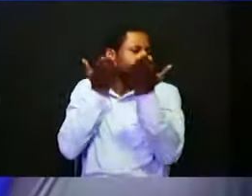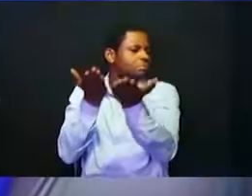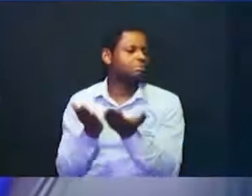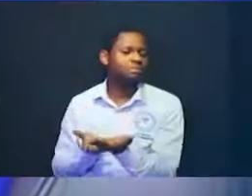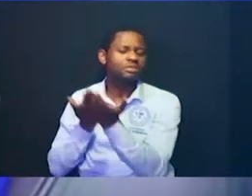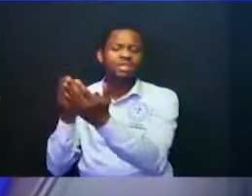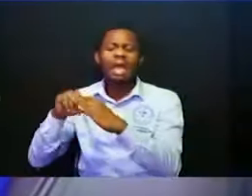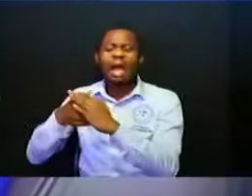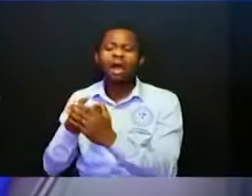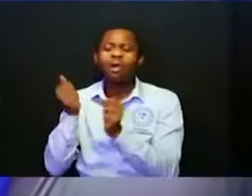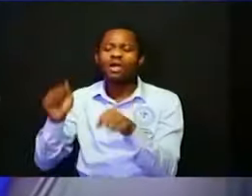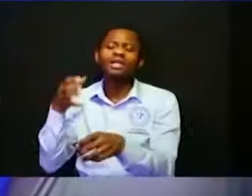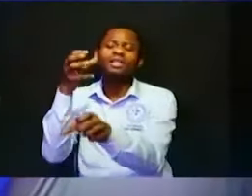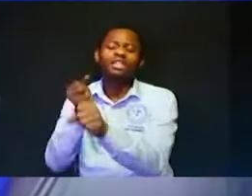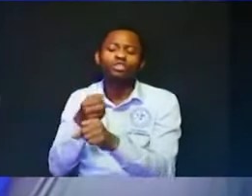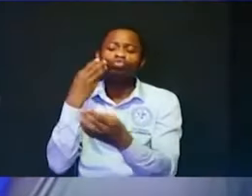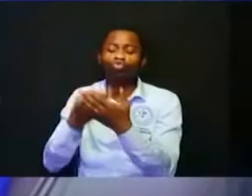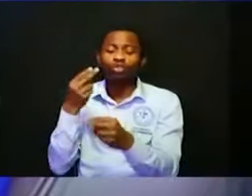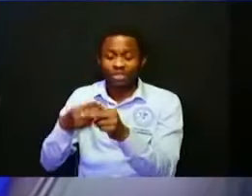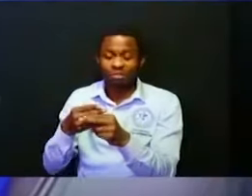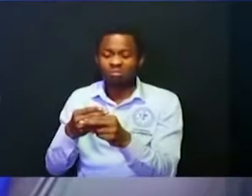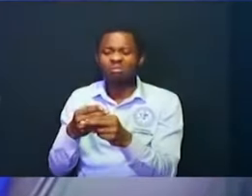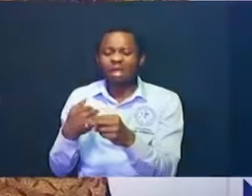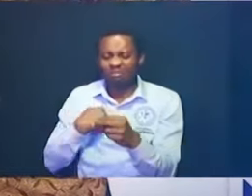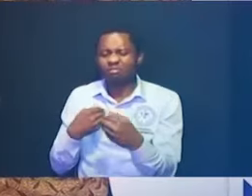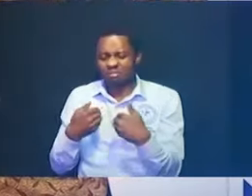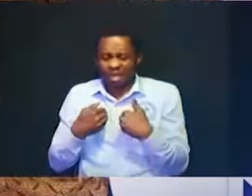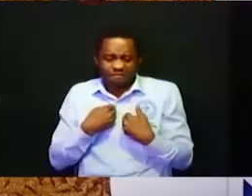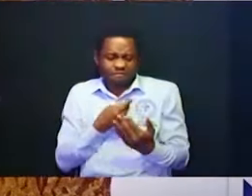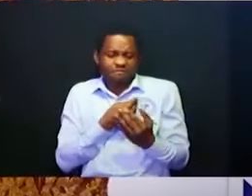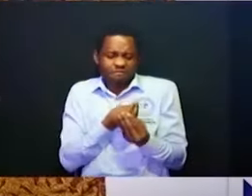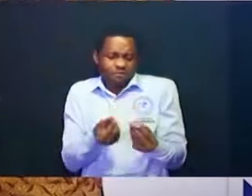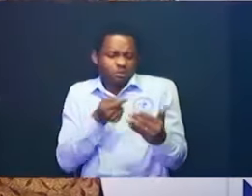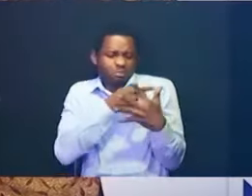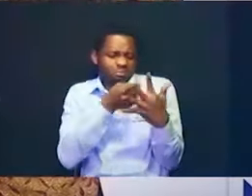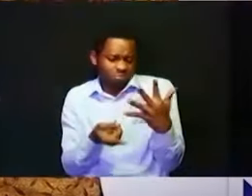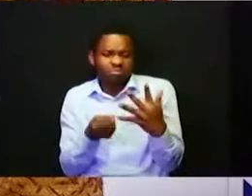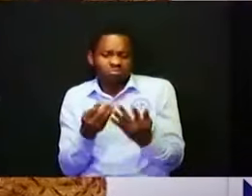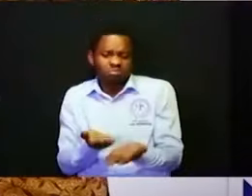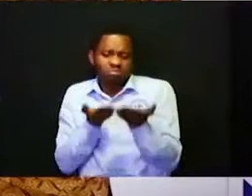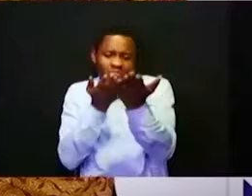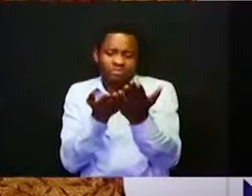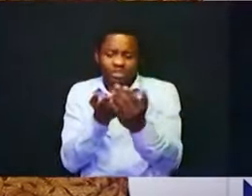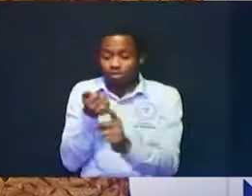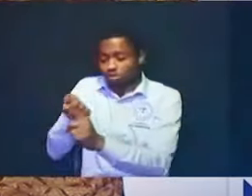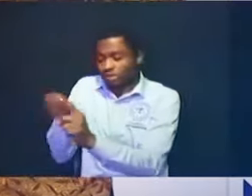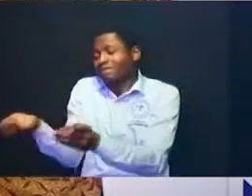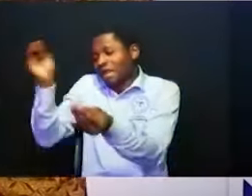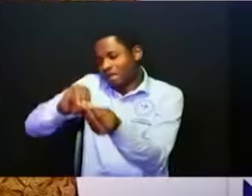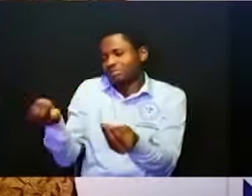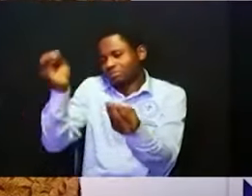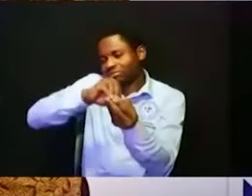whatever you know to it. Na mebo modi anse mechira madwen afa kwan obefa so anya din pa eho na echire no wanka sa odi bi aka.